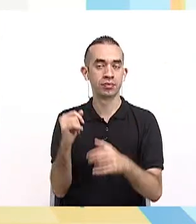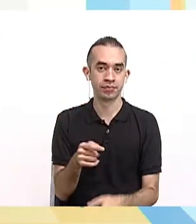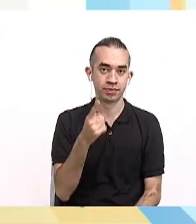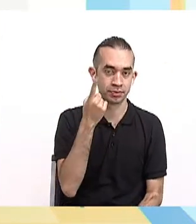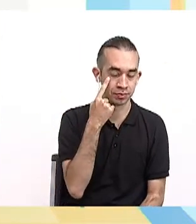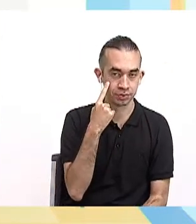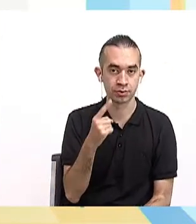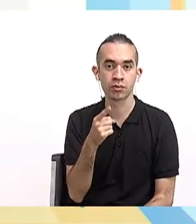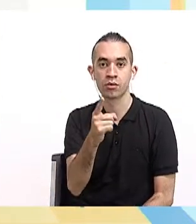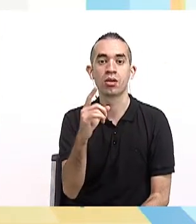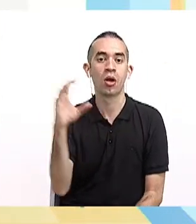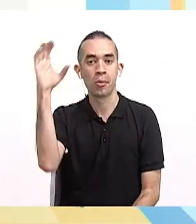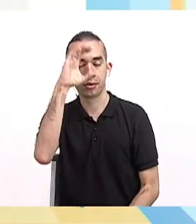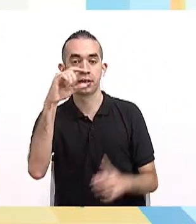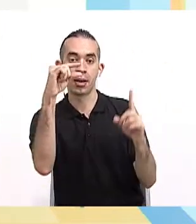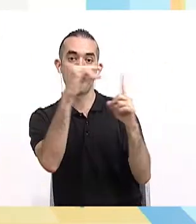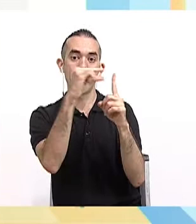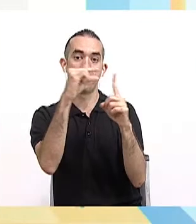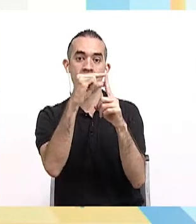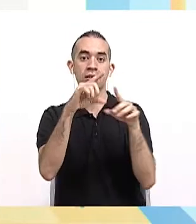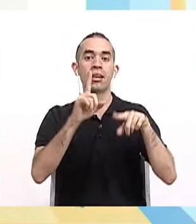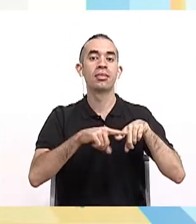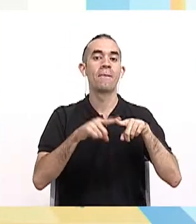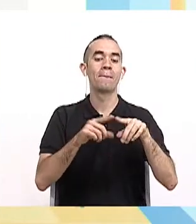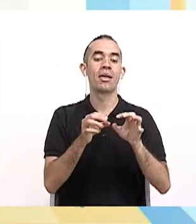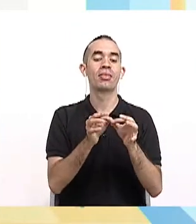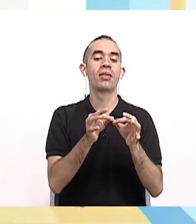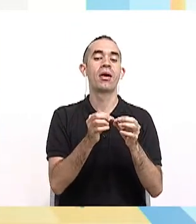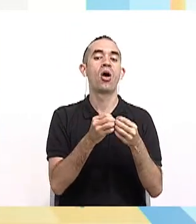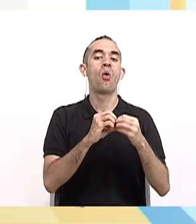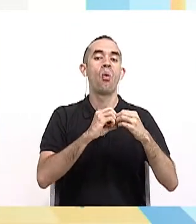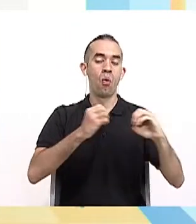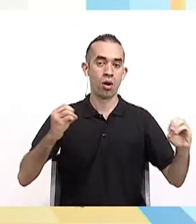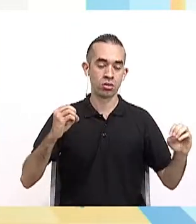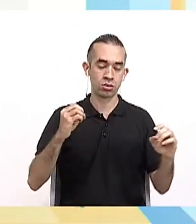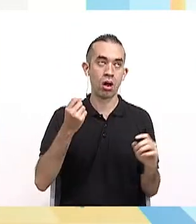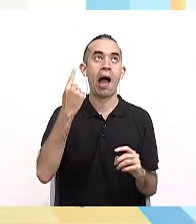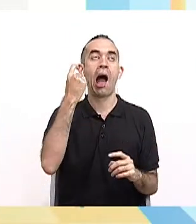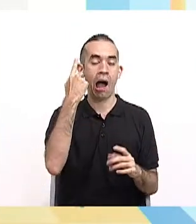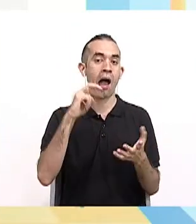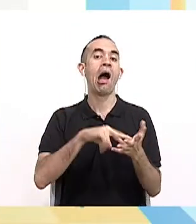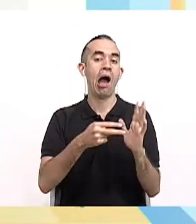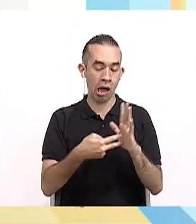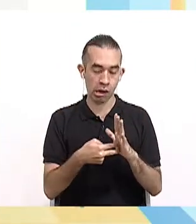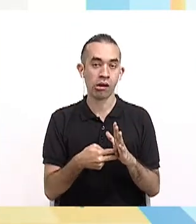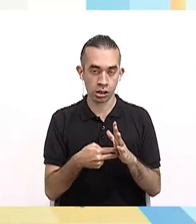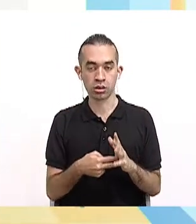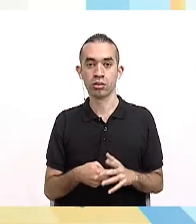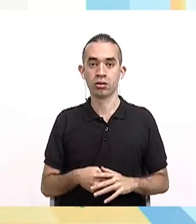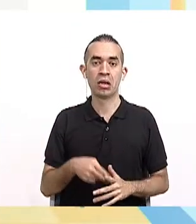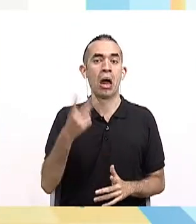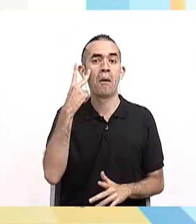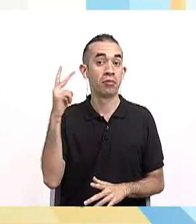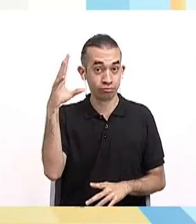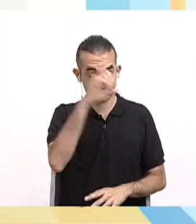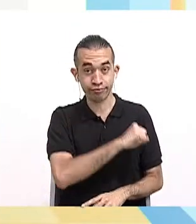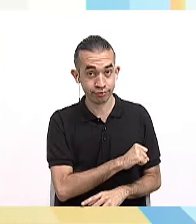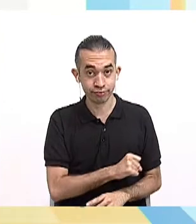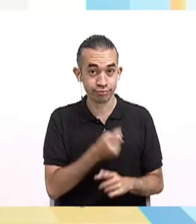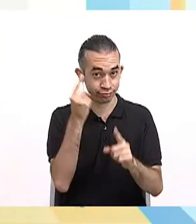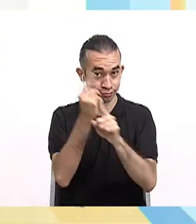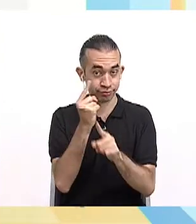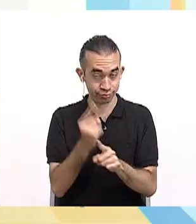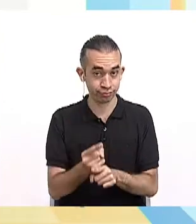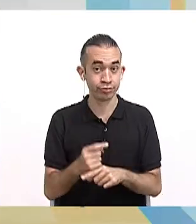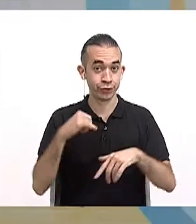synonym, or you're going to look at the word in context in one sentence. So let's see if you can guess the vocabulary correctly,